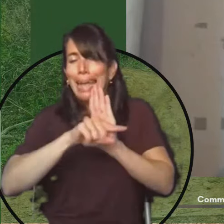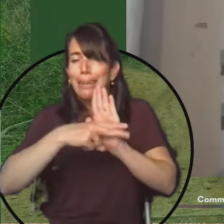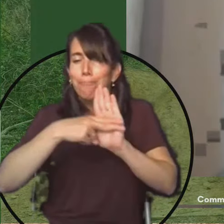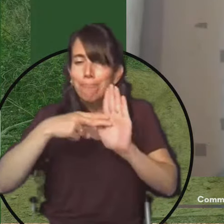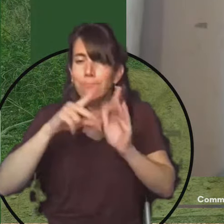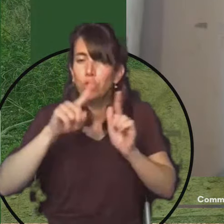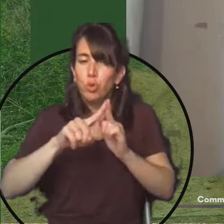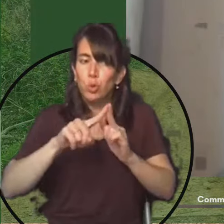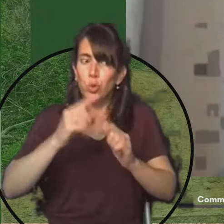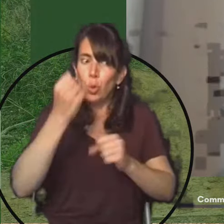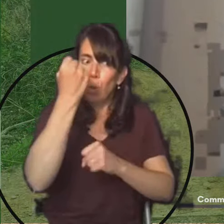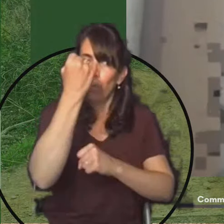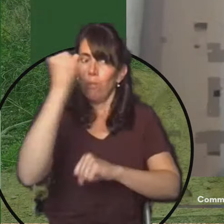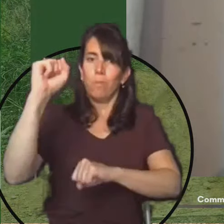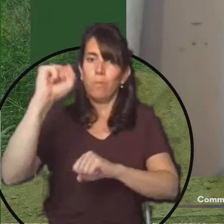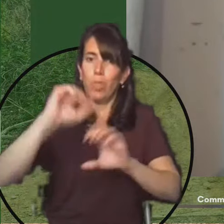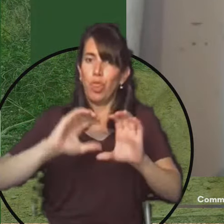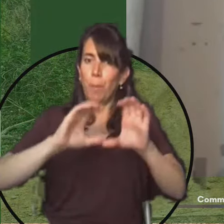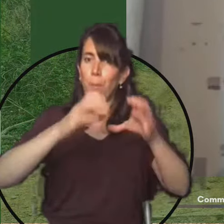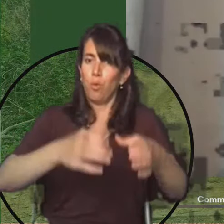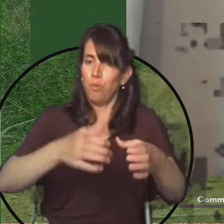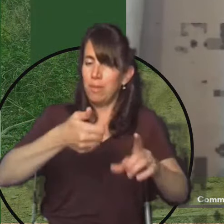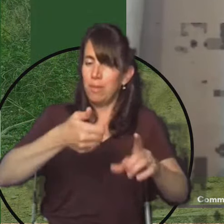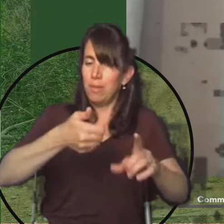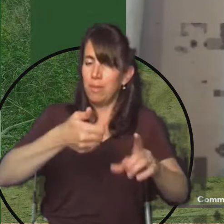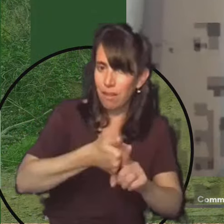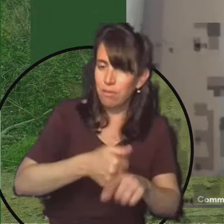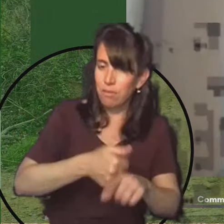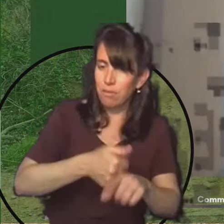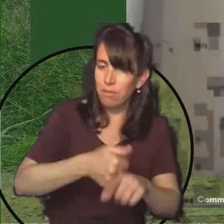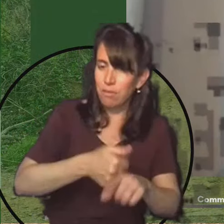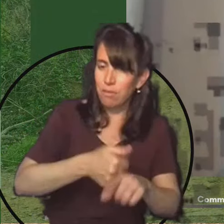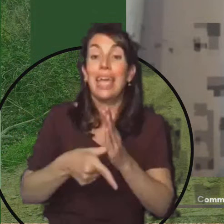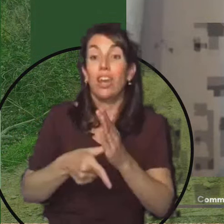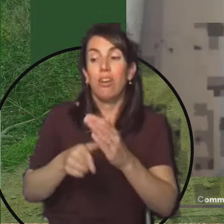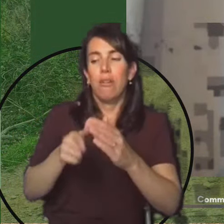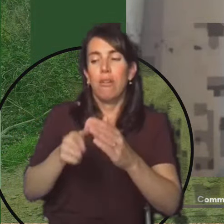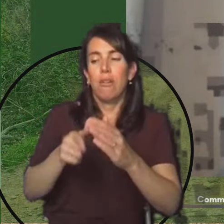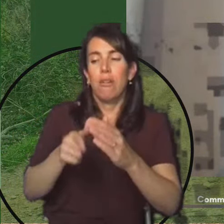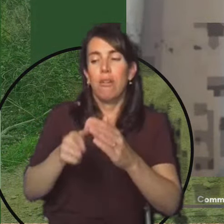Later on, they targeted the Atlanta Solidarity Fund itself